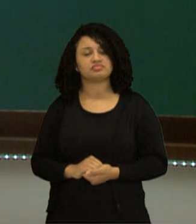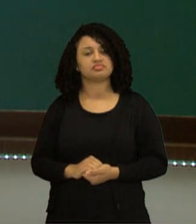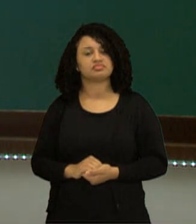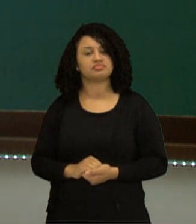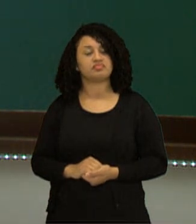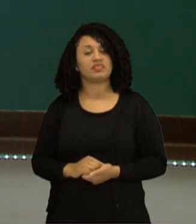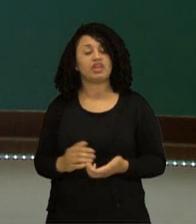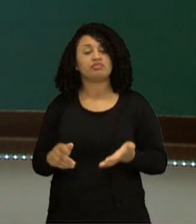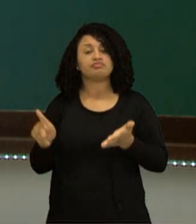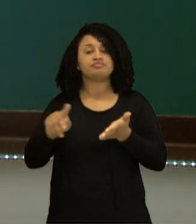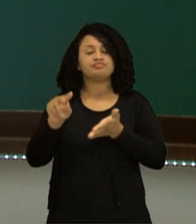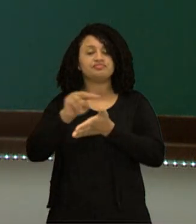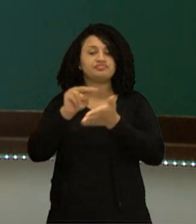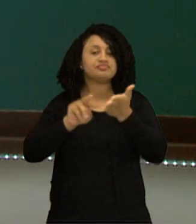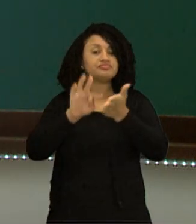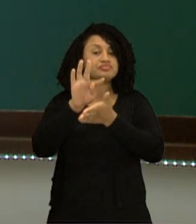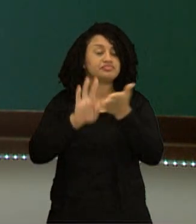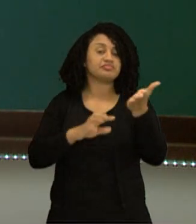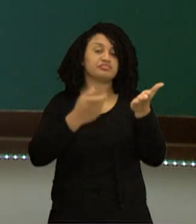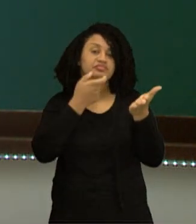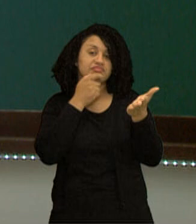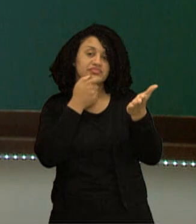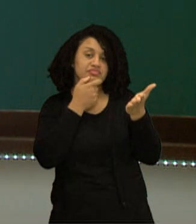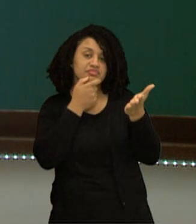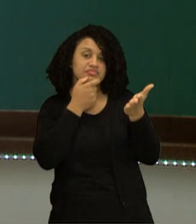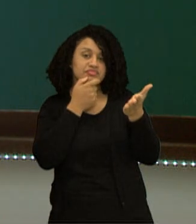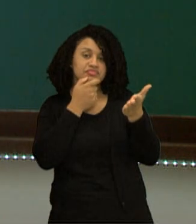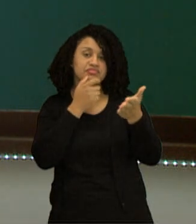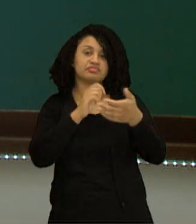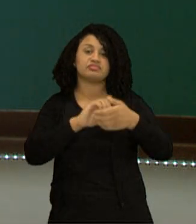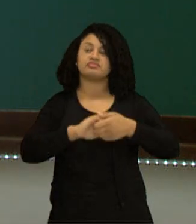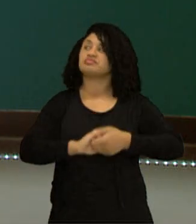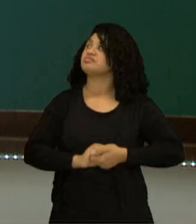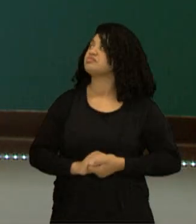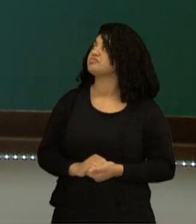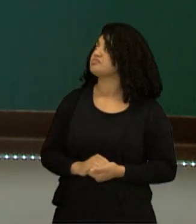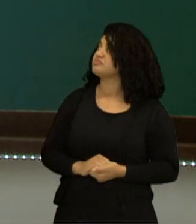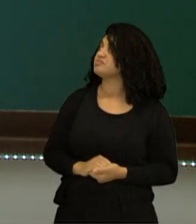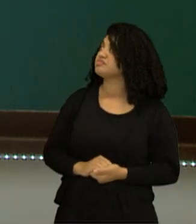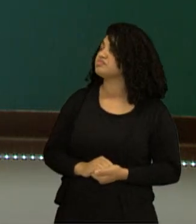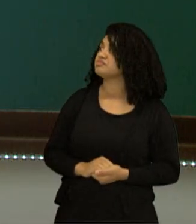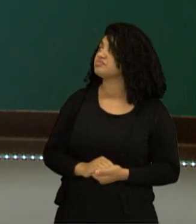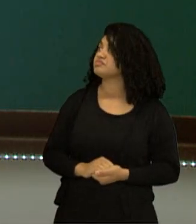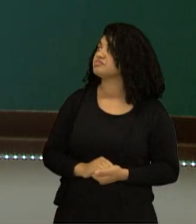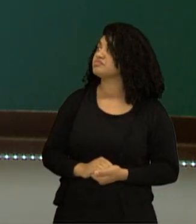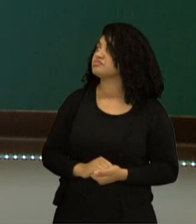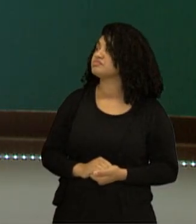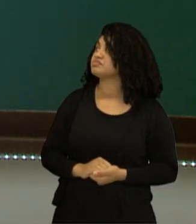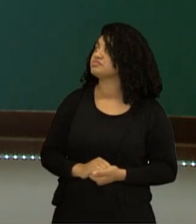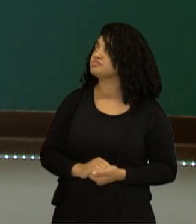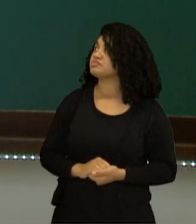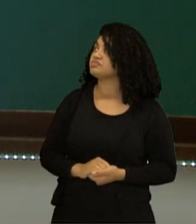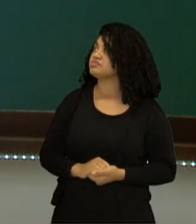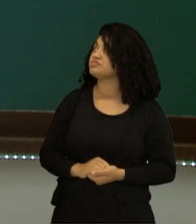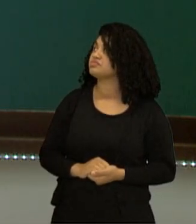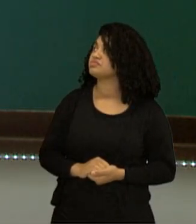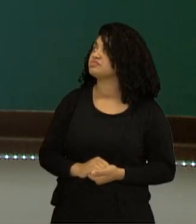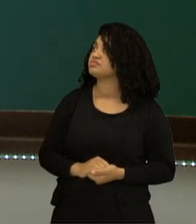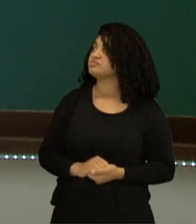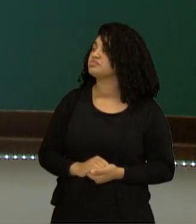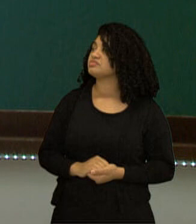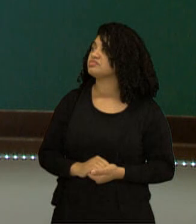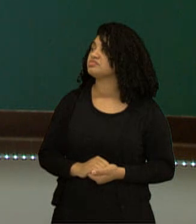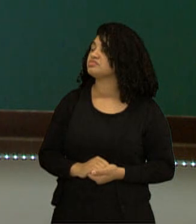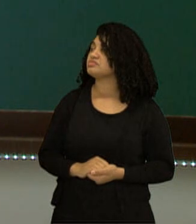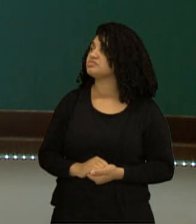February 14, 2012. The book is an imaginative narrative that tells the story of August